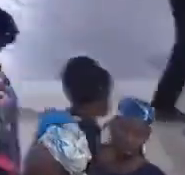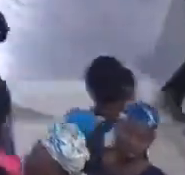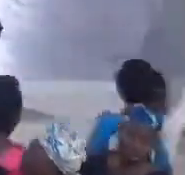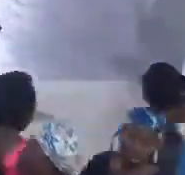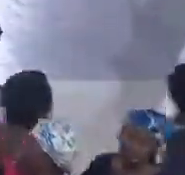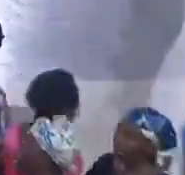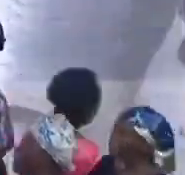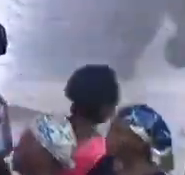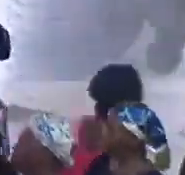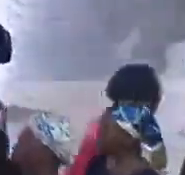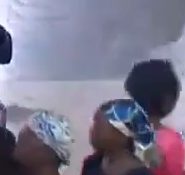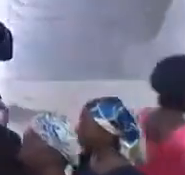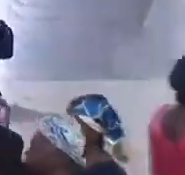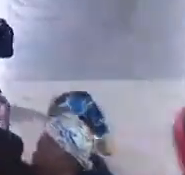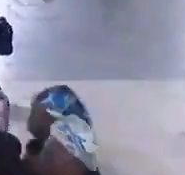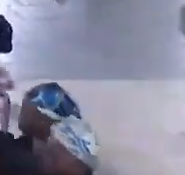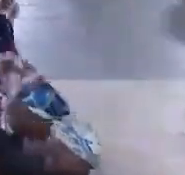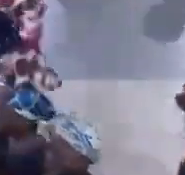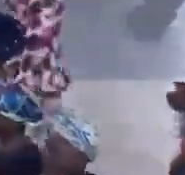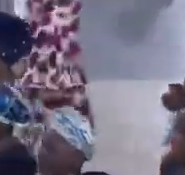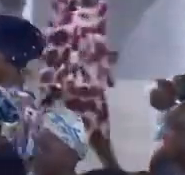Miracle working God.